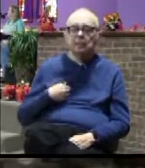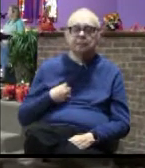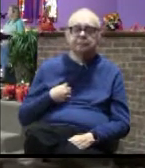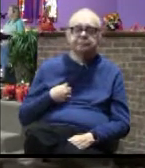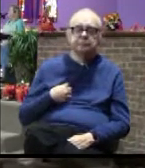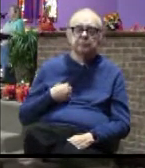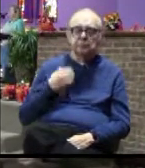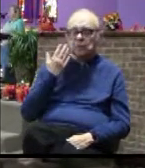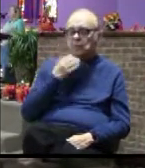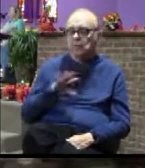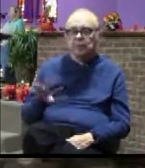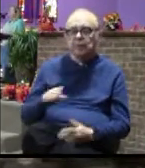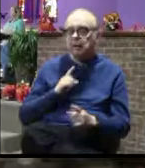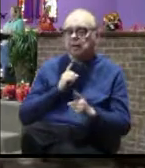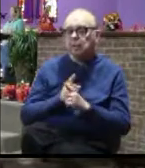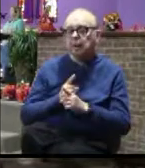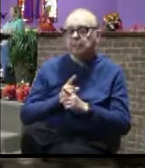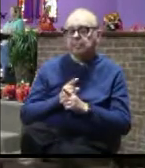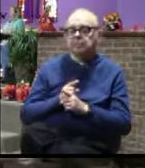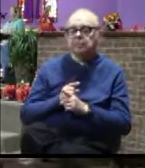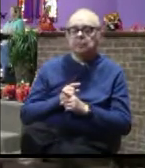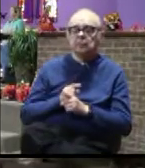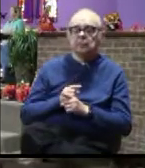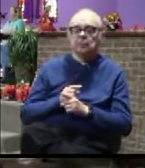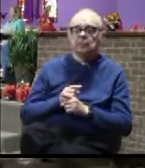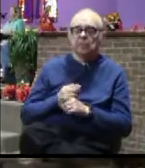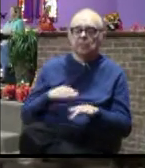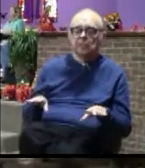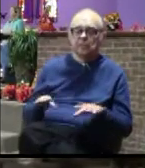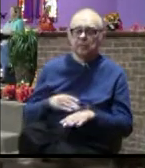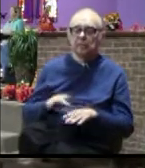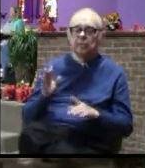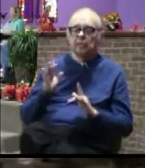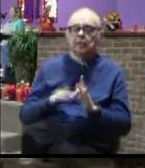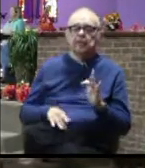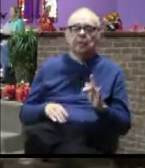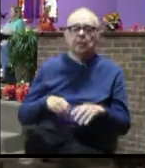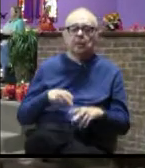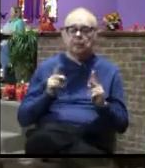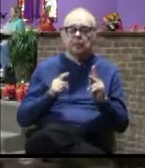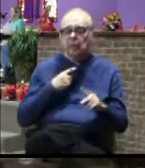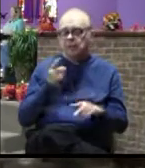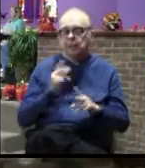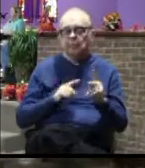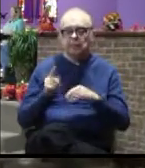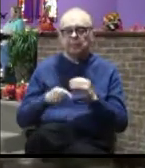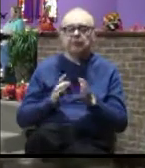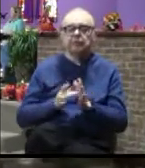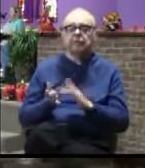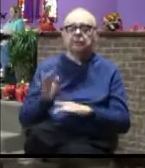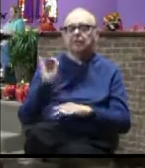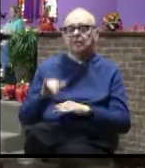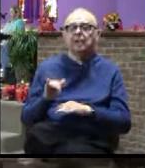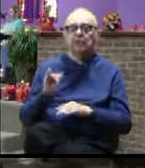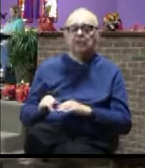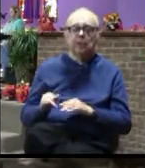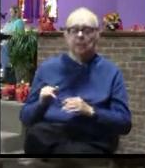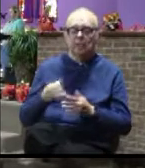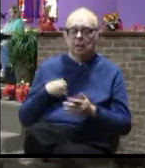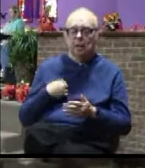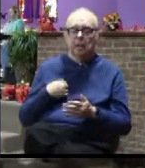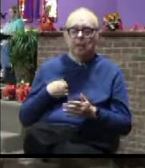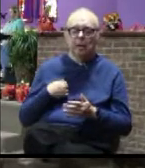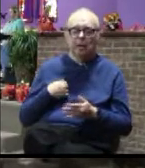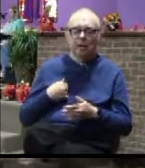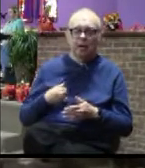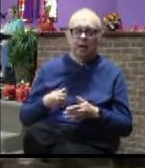do I do everything right no absolutely not do I miss opportunities to tell people about Jesus yes and you know